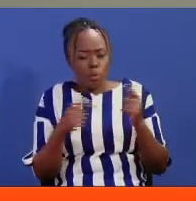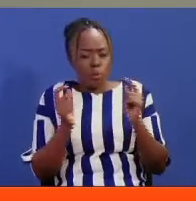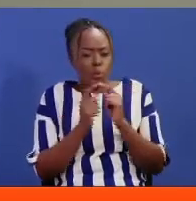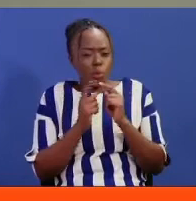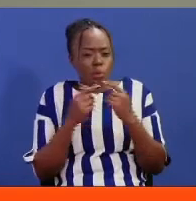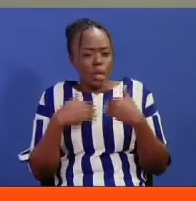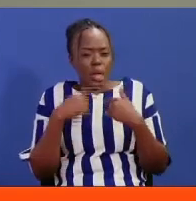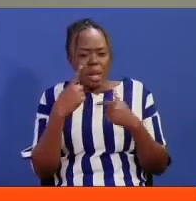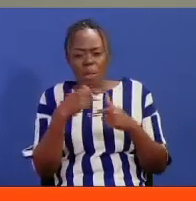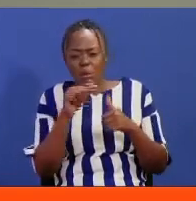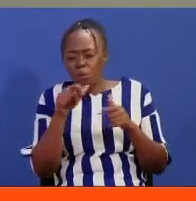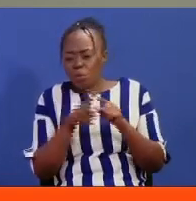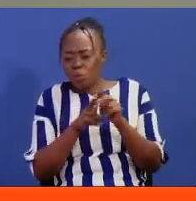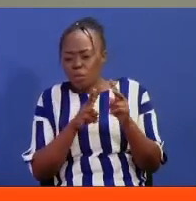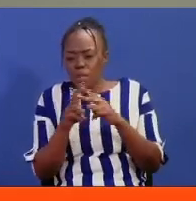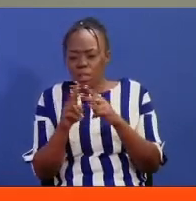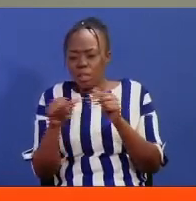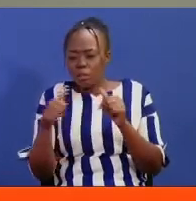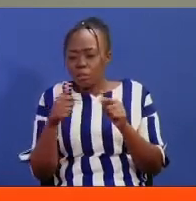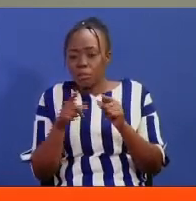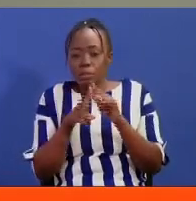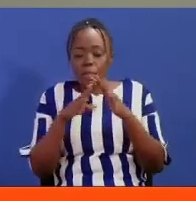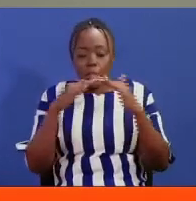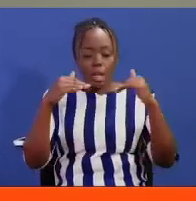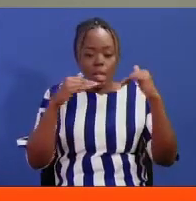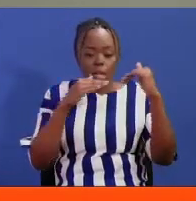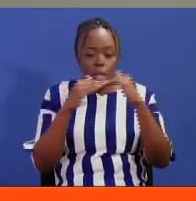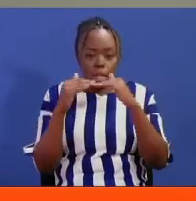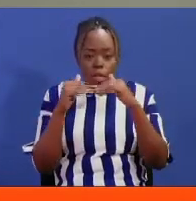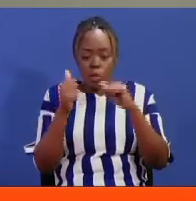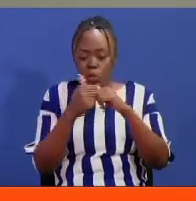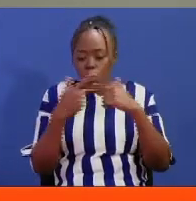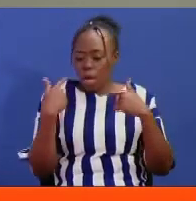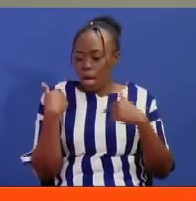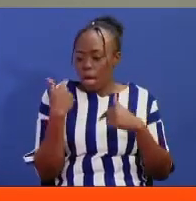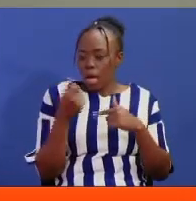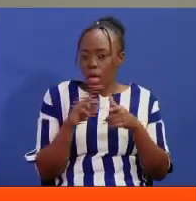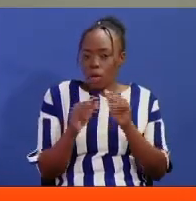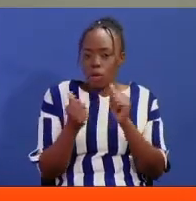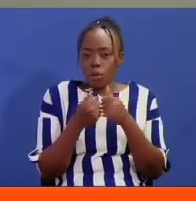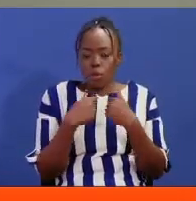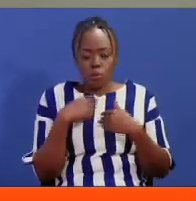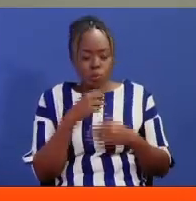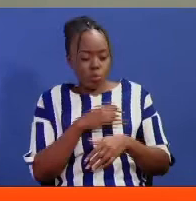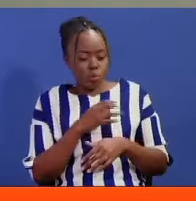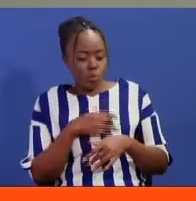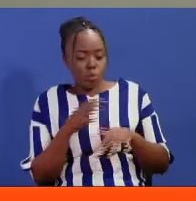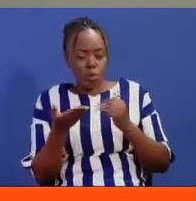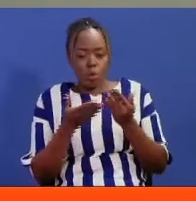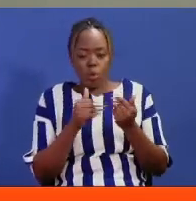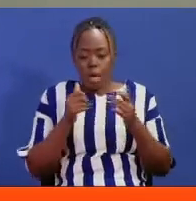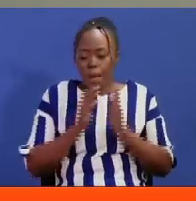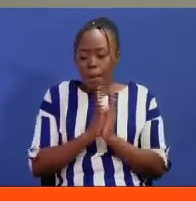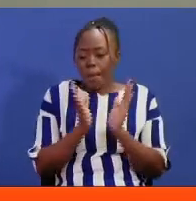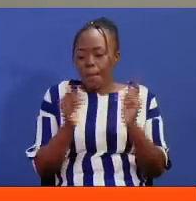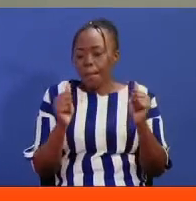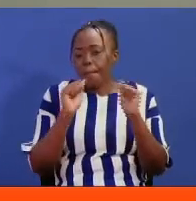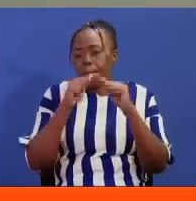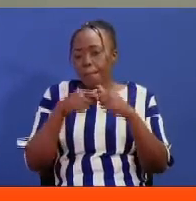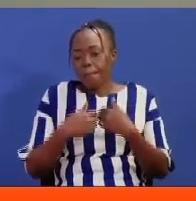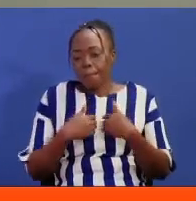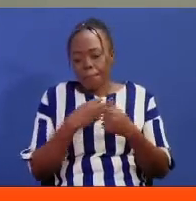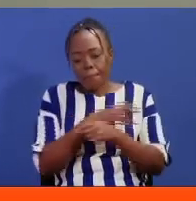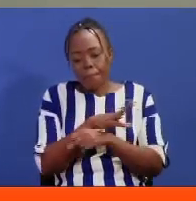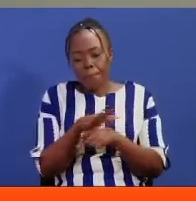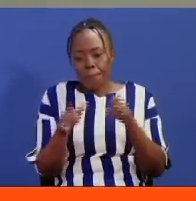one vaccine versus the other. And with the population and the anxiety that has captured their public due to the COVID